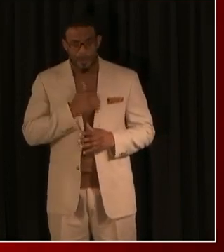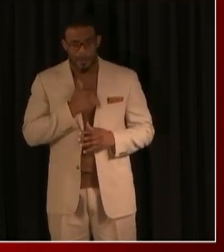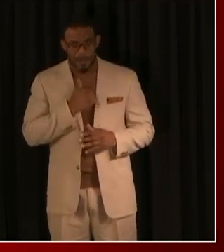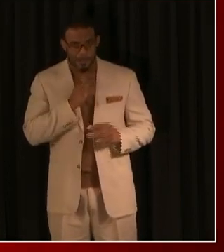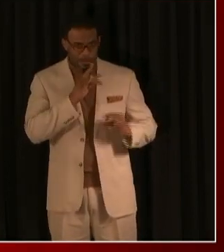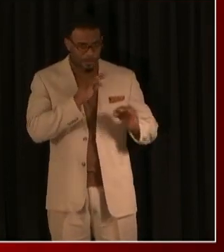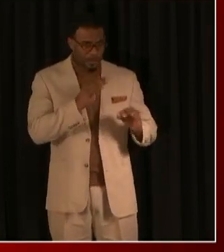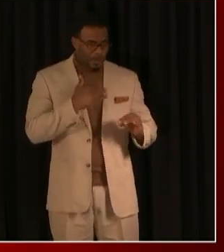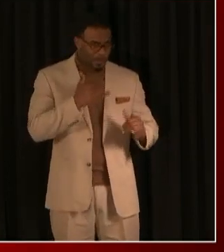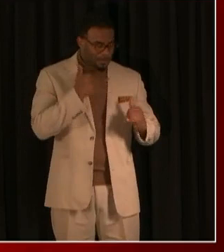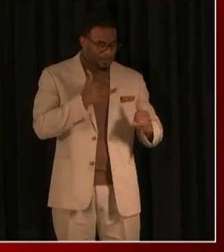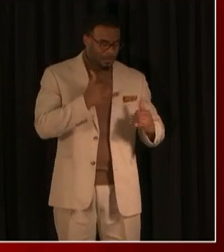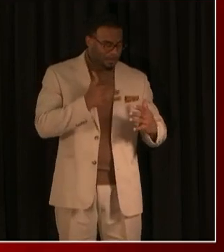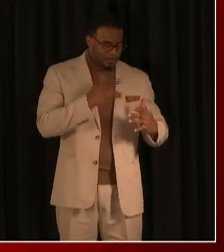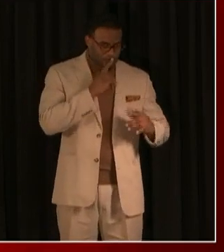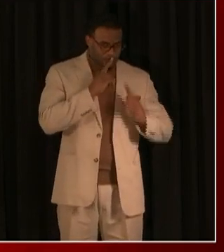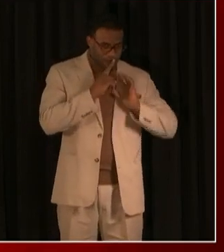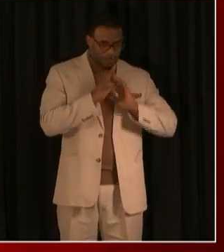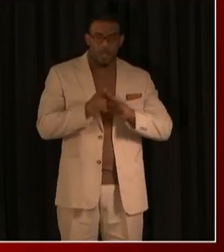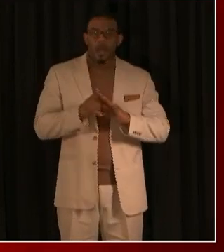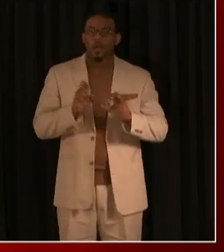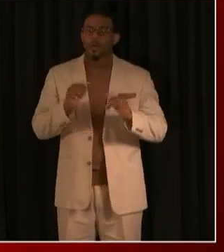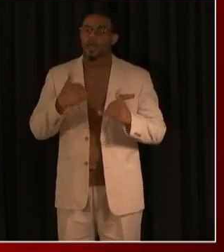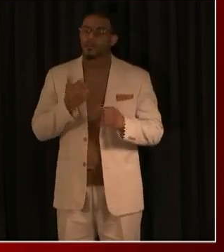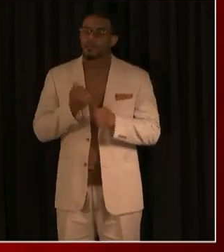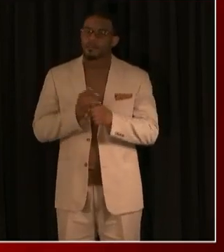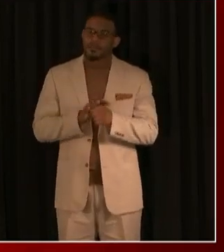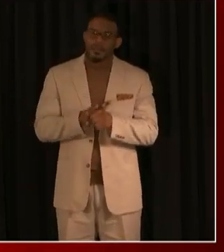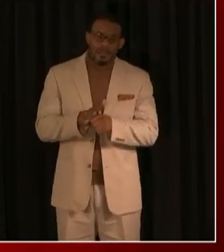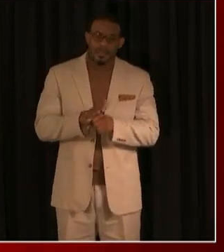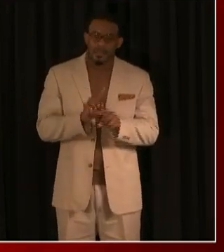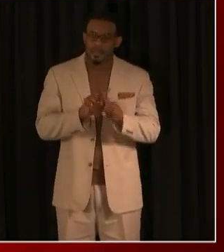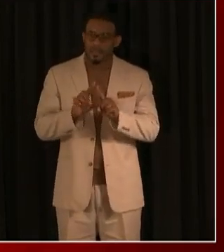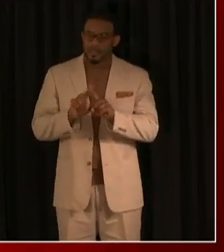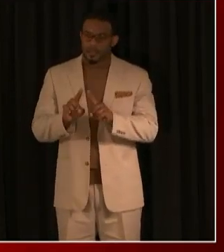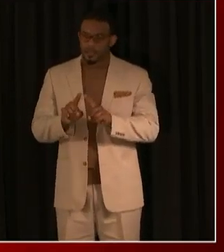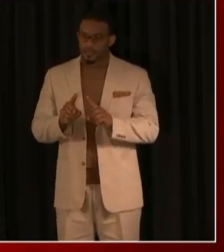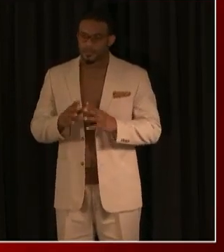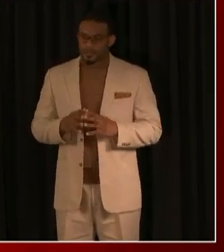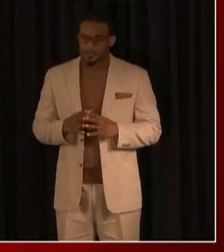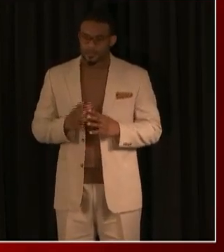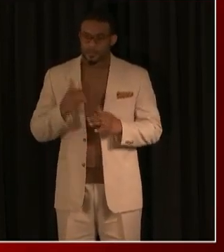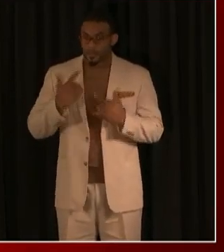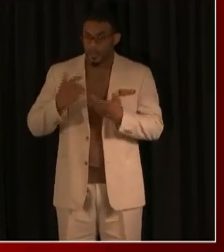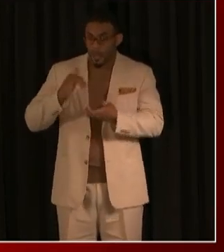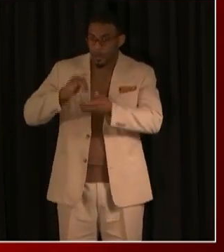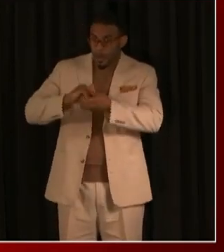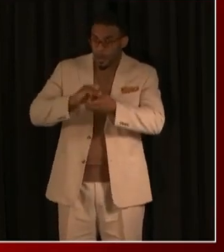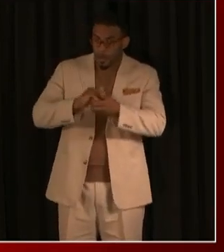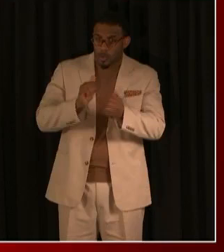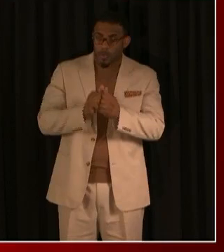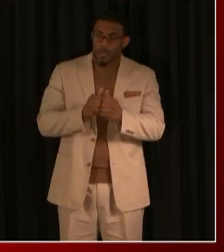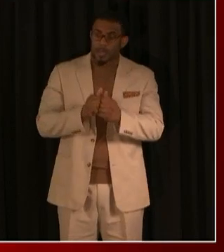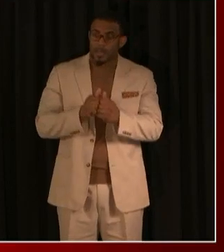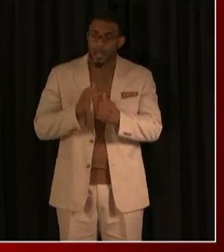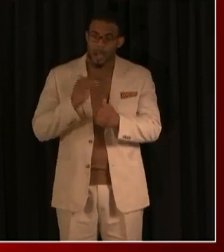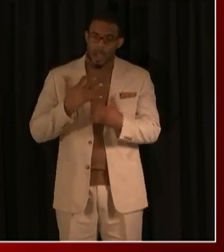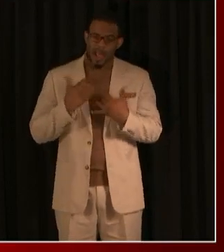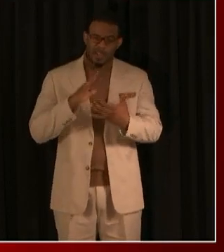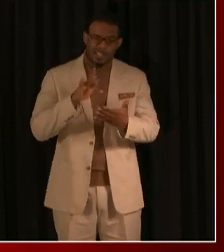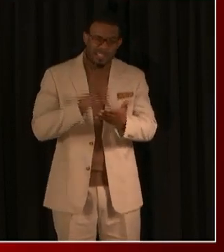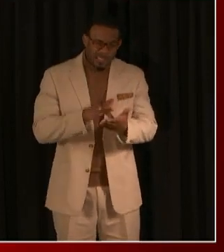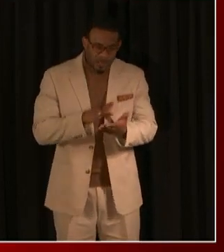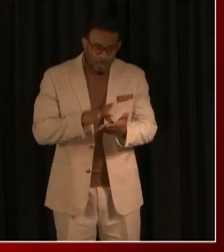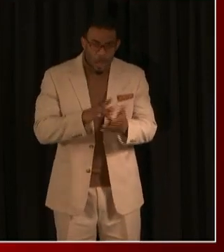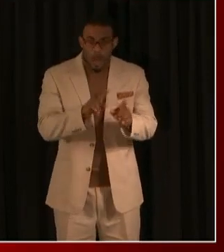I apologize, my phone was muted. So we have a number. We've been partnering with our